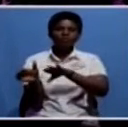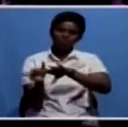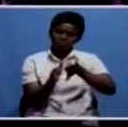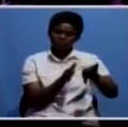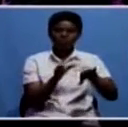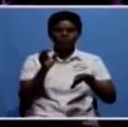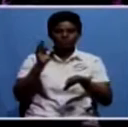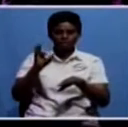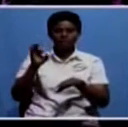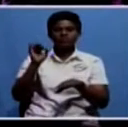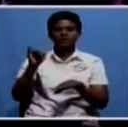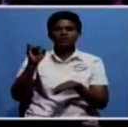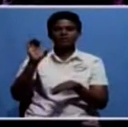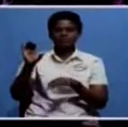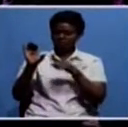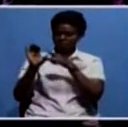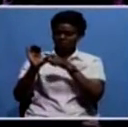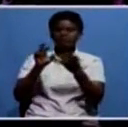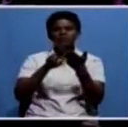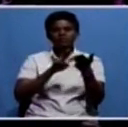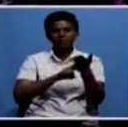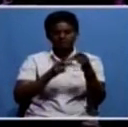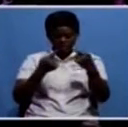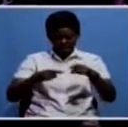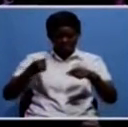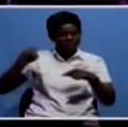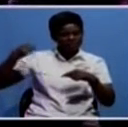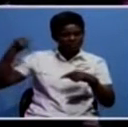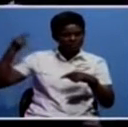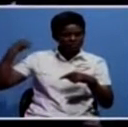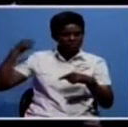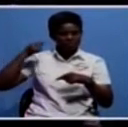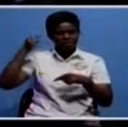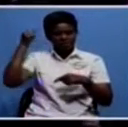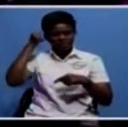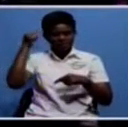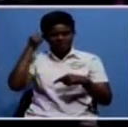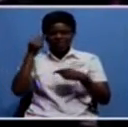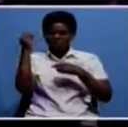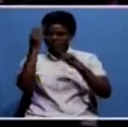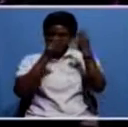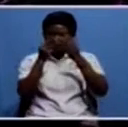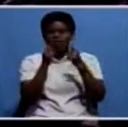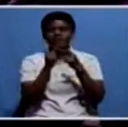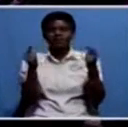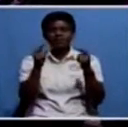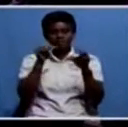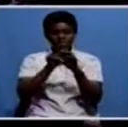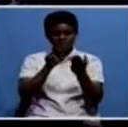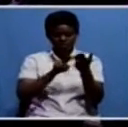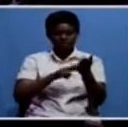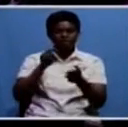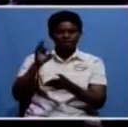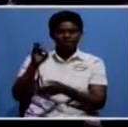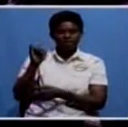FIC report, which came out recently. Government seems to be highly agitated by the report published by FIC on